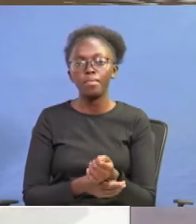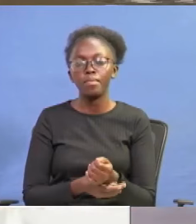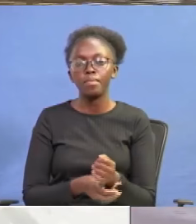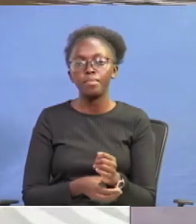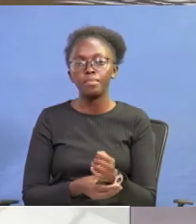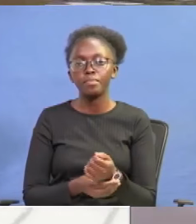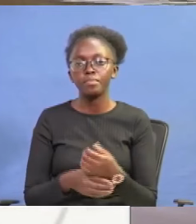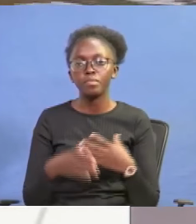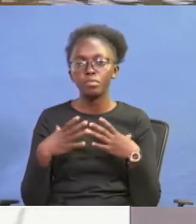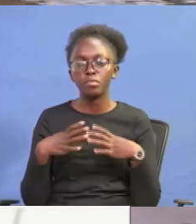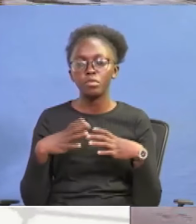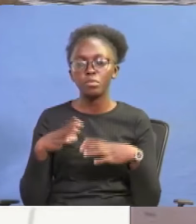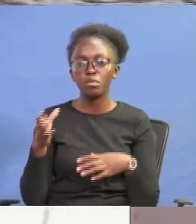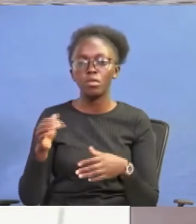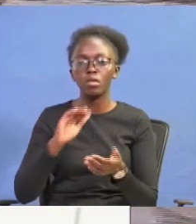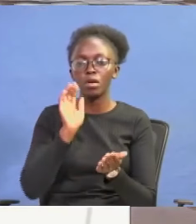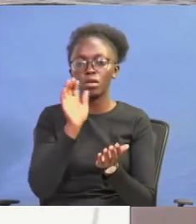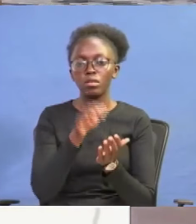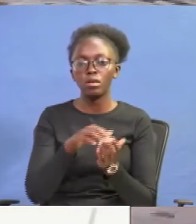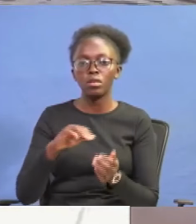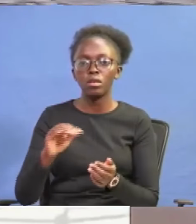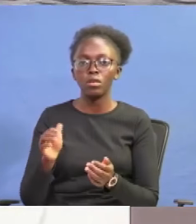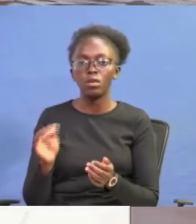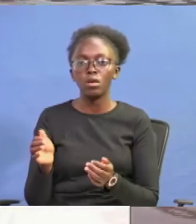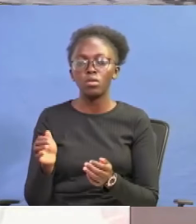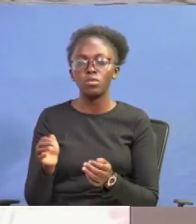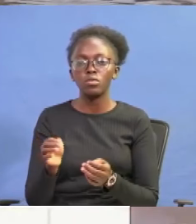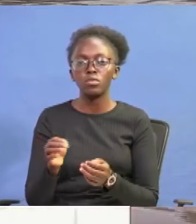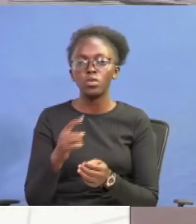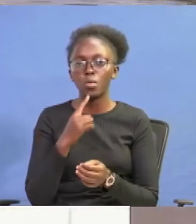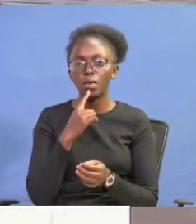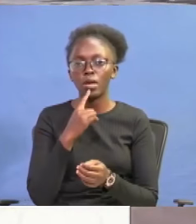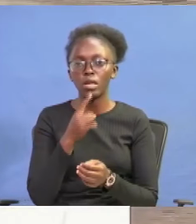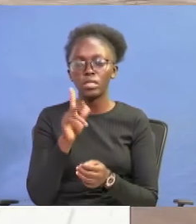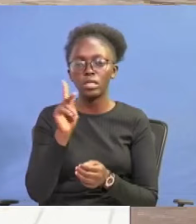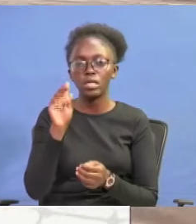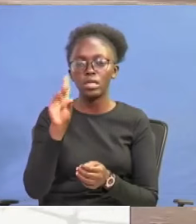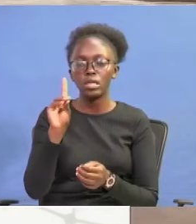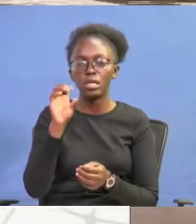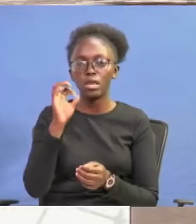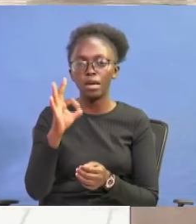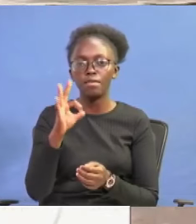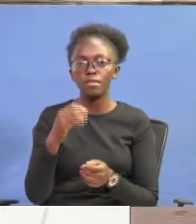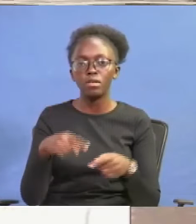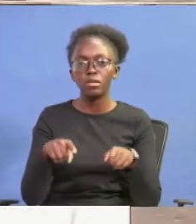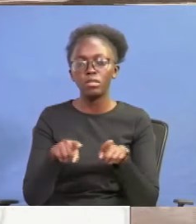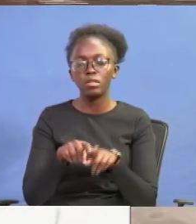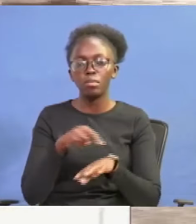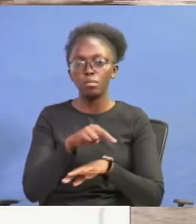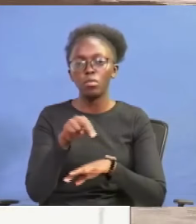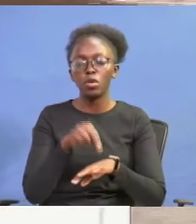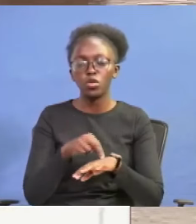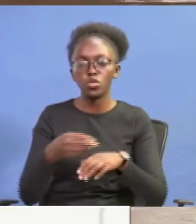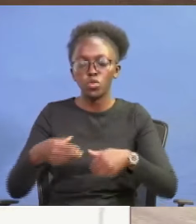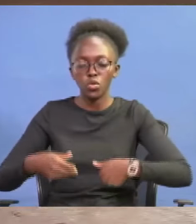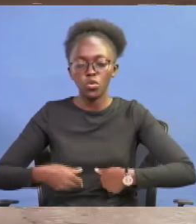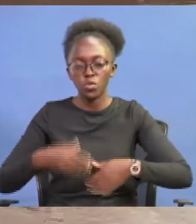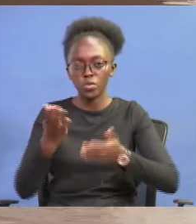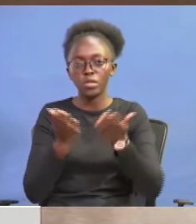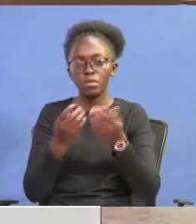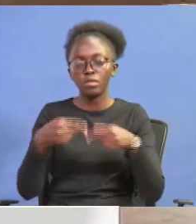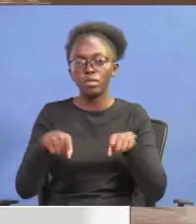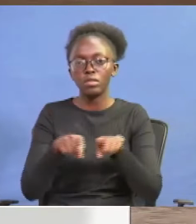The residents of Tana River County are now calling upon the Kenya Defense Forces, the National Youth Service, and the Kenya Red Cross